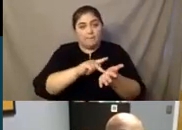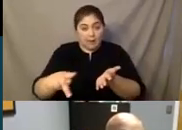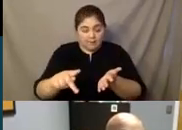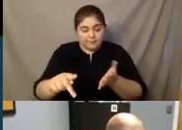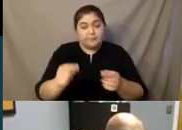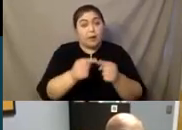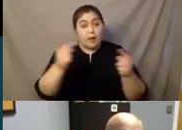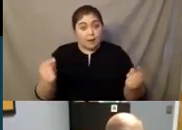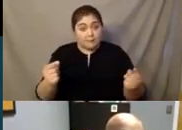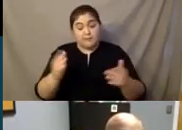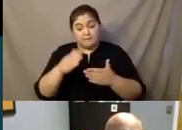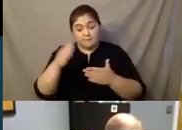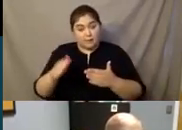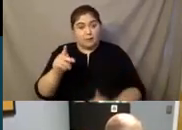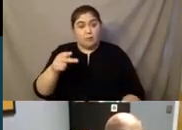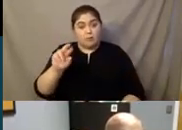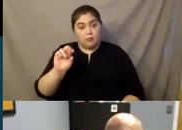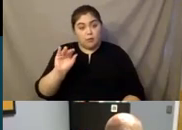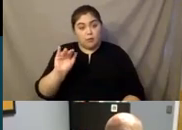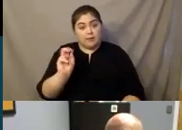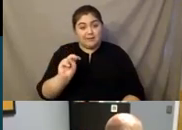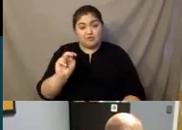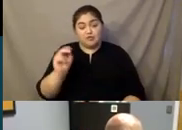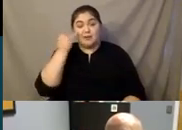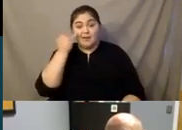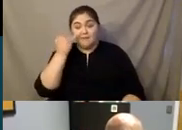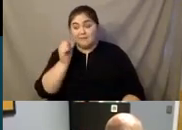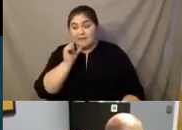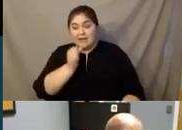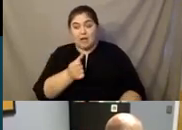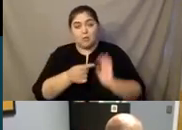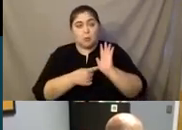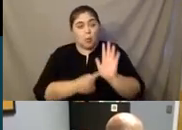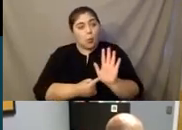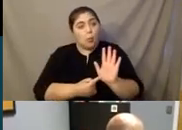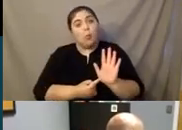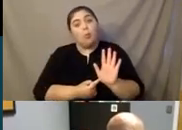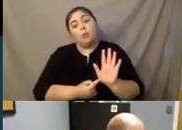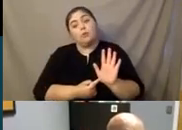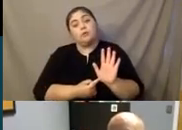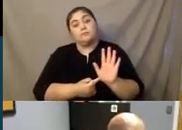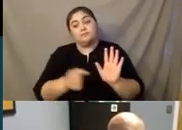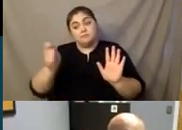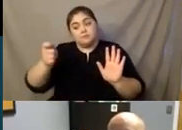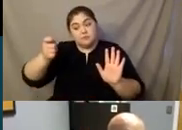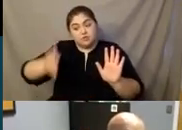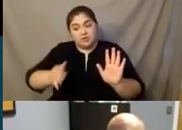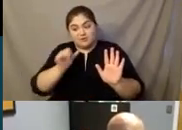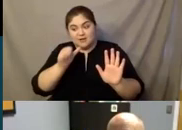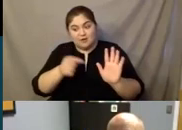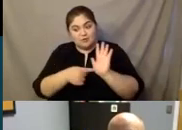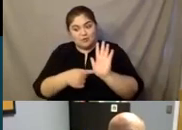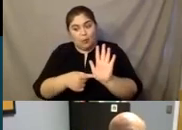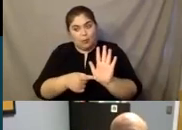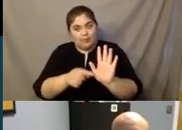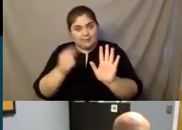that is, at the end of a probationary sentence, if we haven't adequately shown and the judge hasn't made a finding that somebody actually has the ability